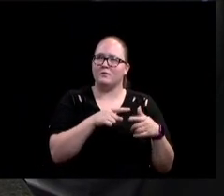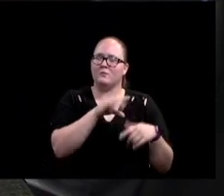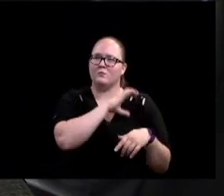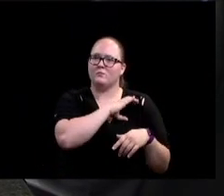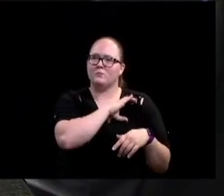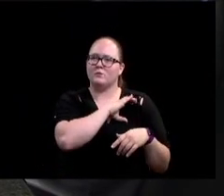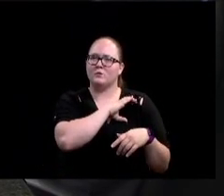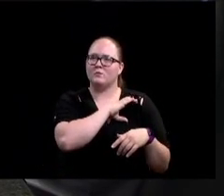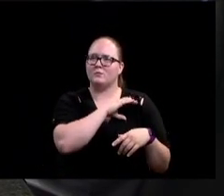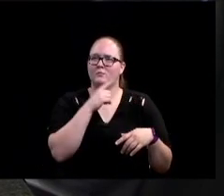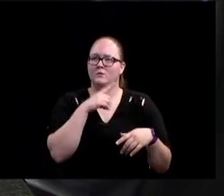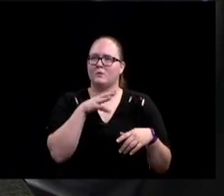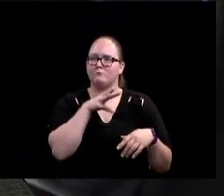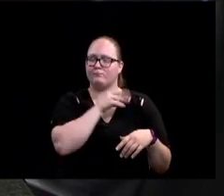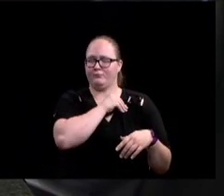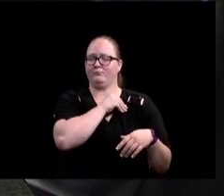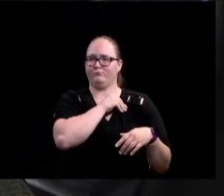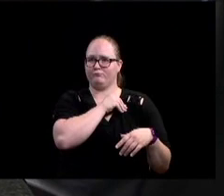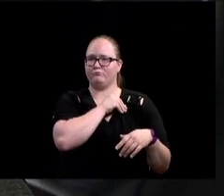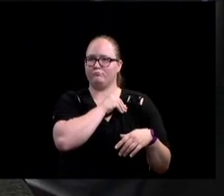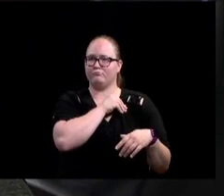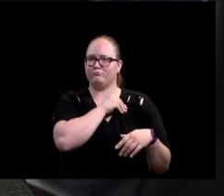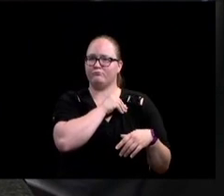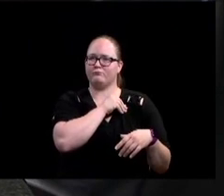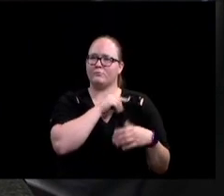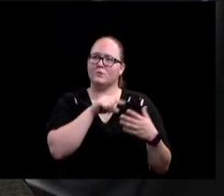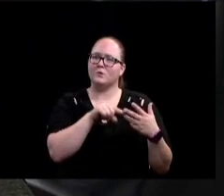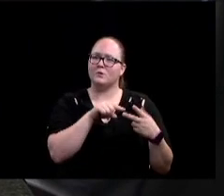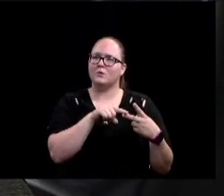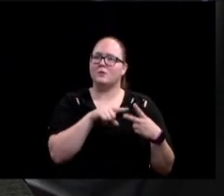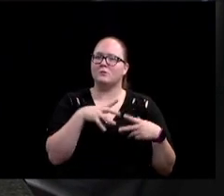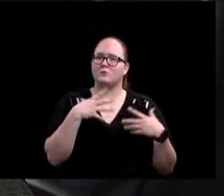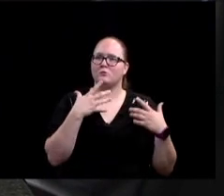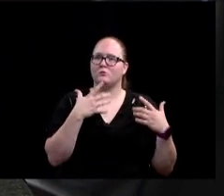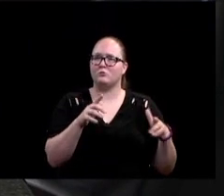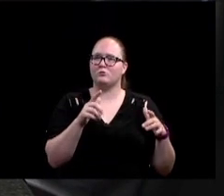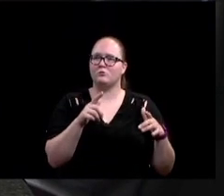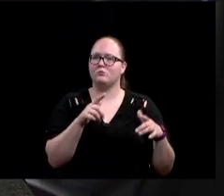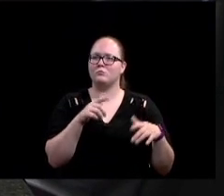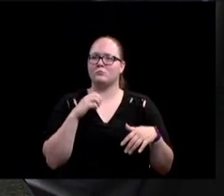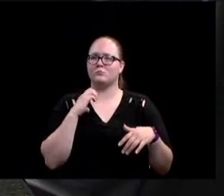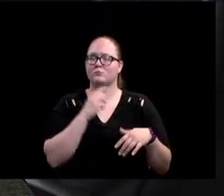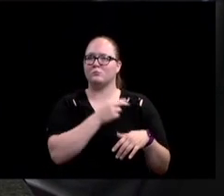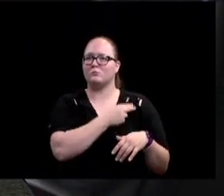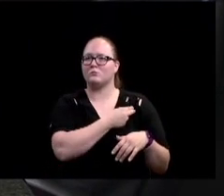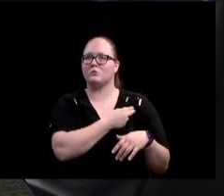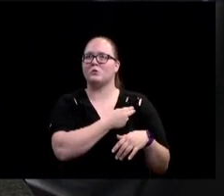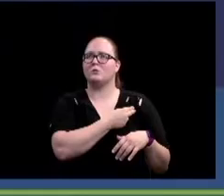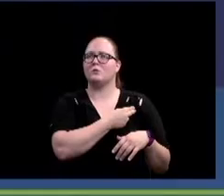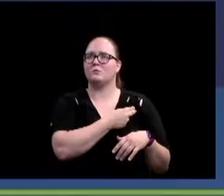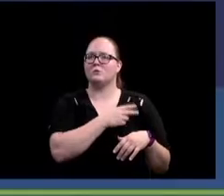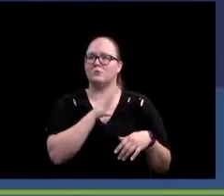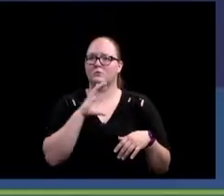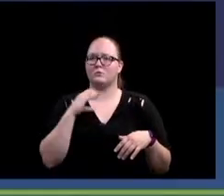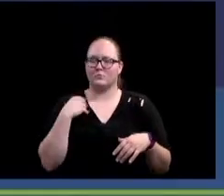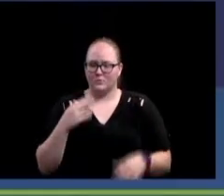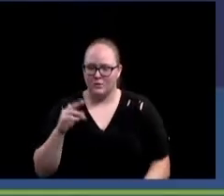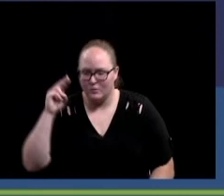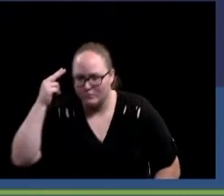So that is a huge opportunity for us, Councilman Holmes. Thank you, Chief. That's all I have.